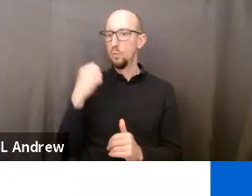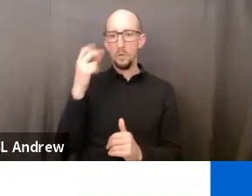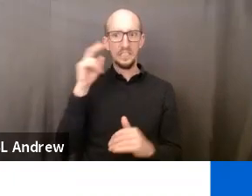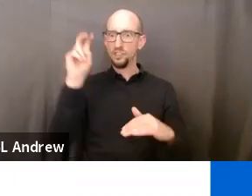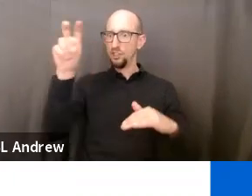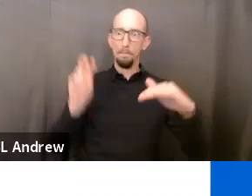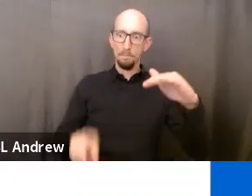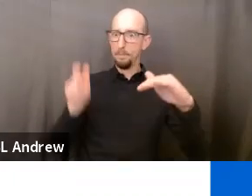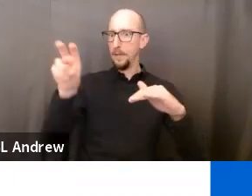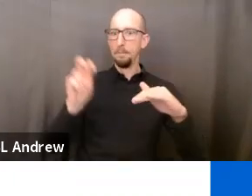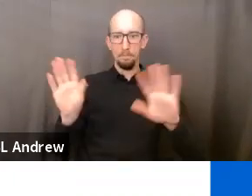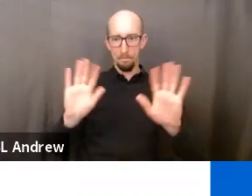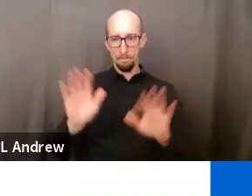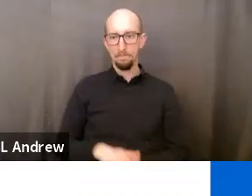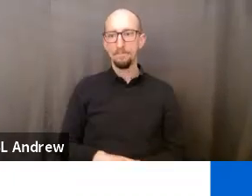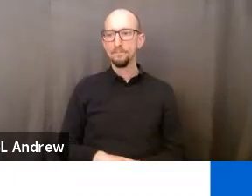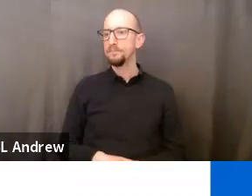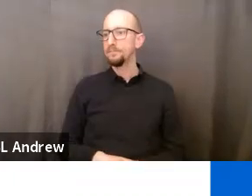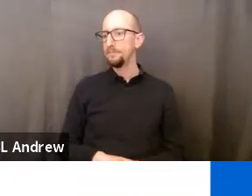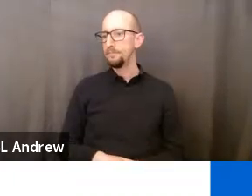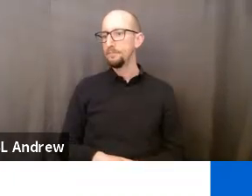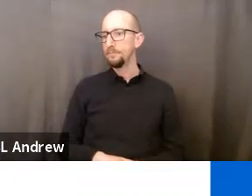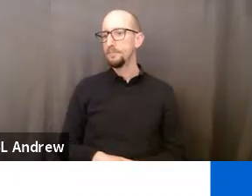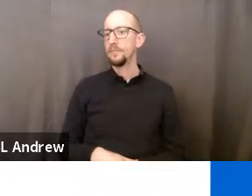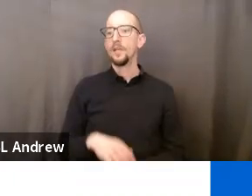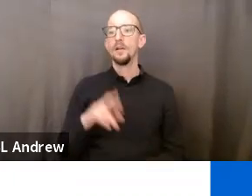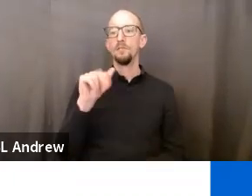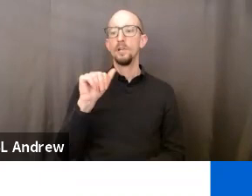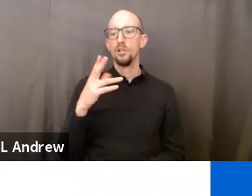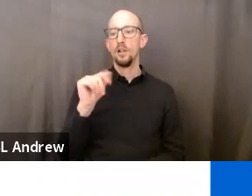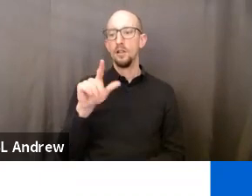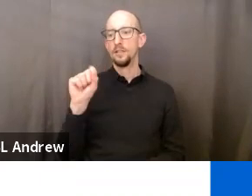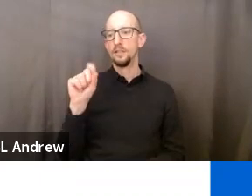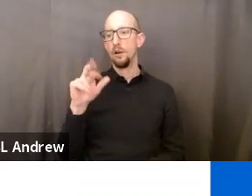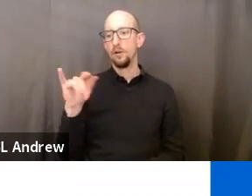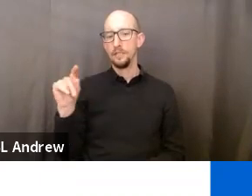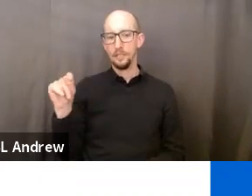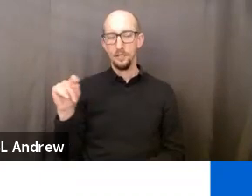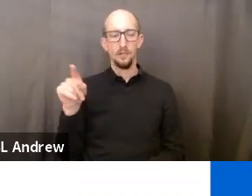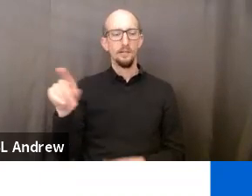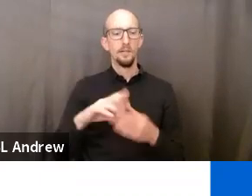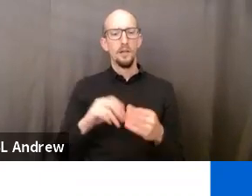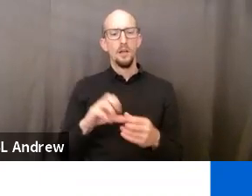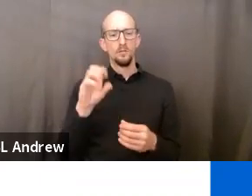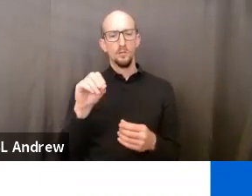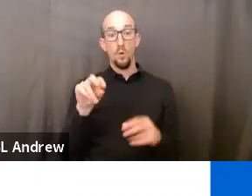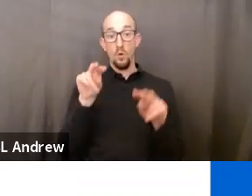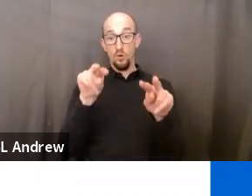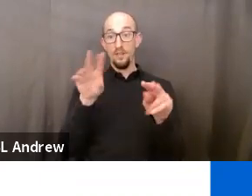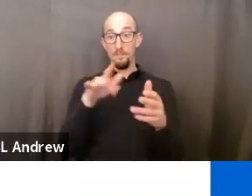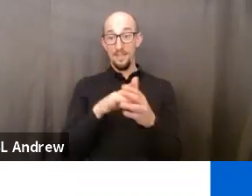So maybe framing it this way. So with the five-tier model in the middle, it seems as